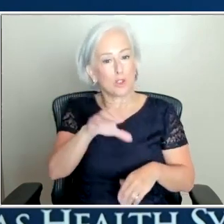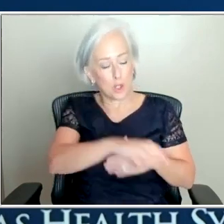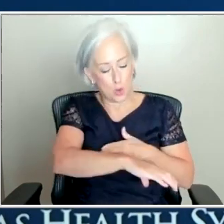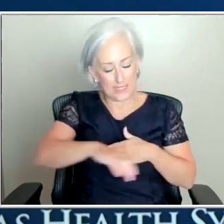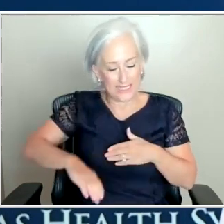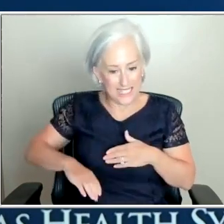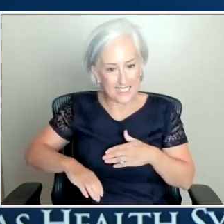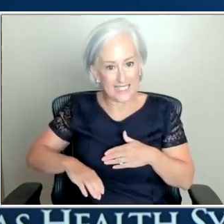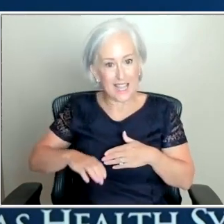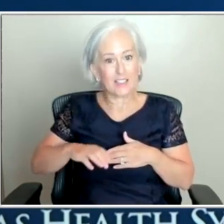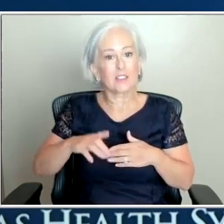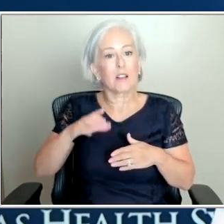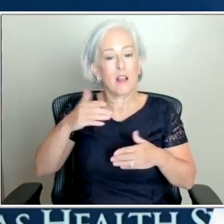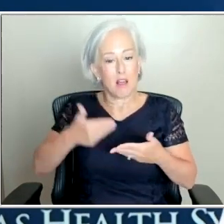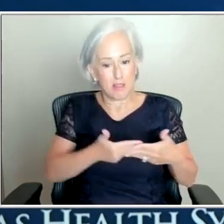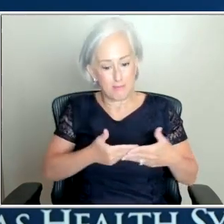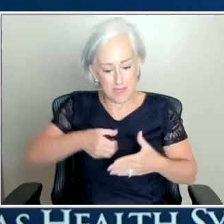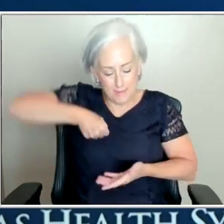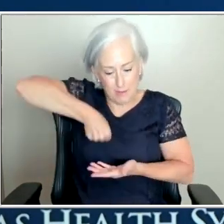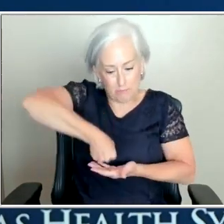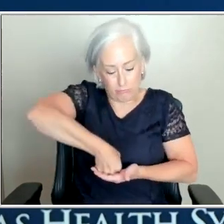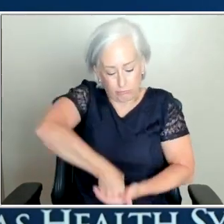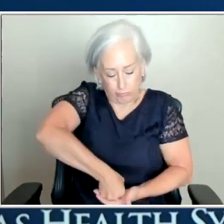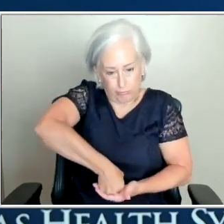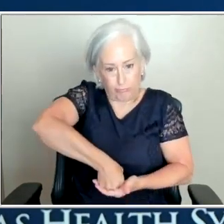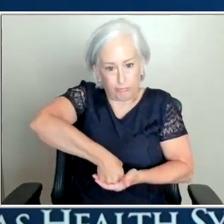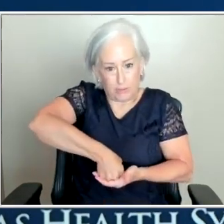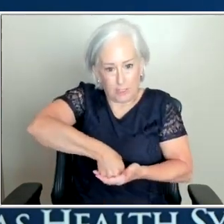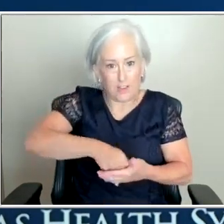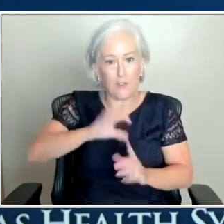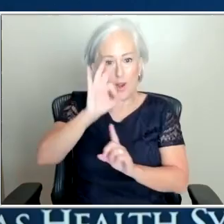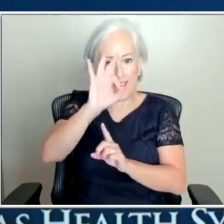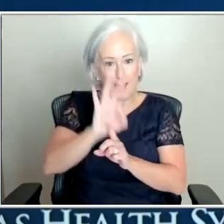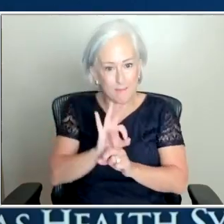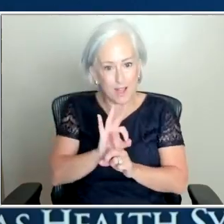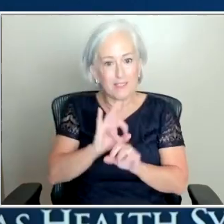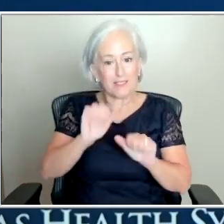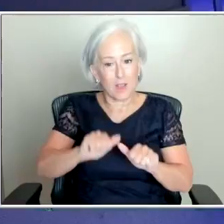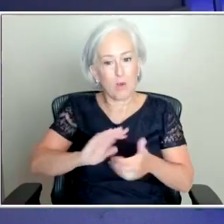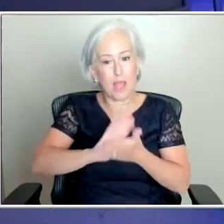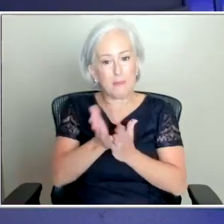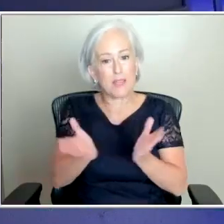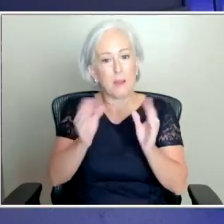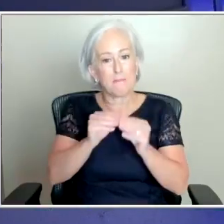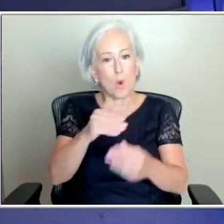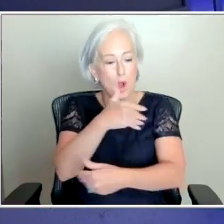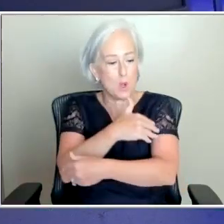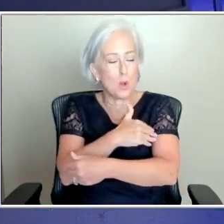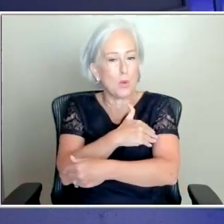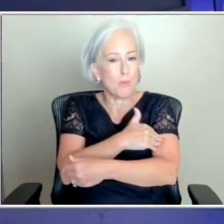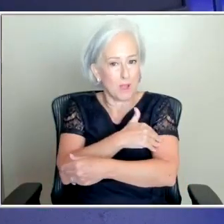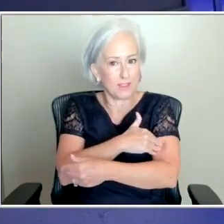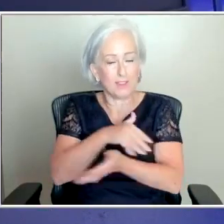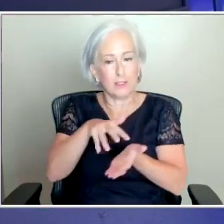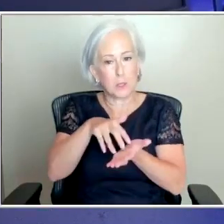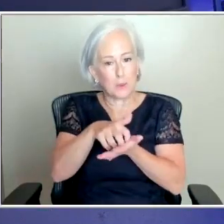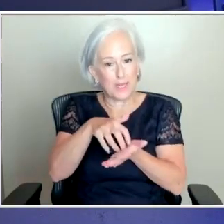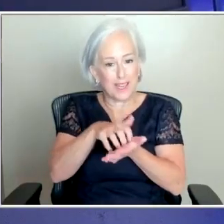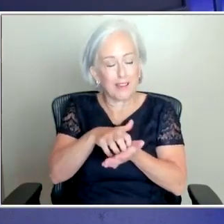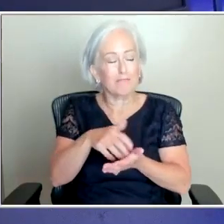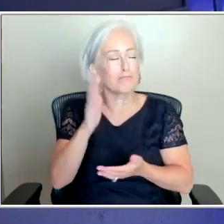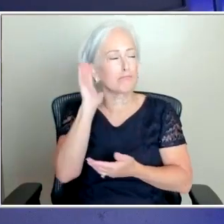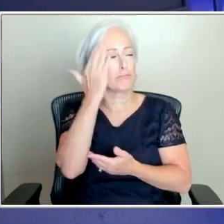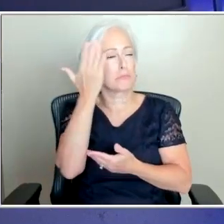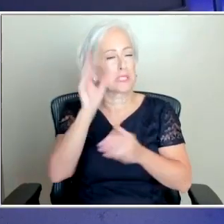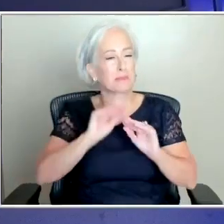pelvic floor, you know, and so yes, everything can get kind of weaker and stretched out. So that seems like maybe an obvious reason why you might